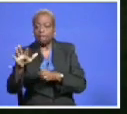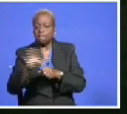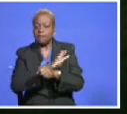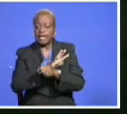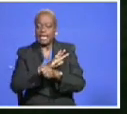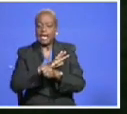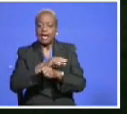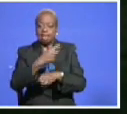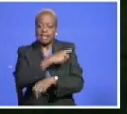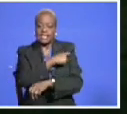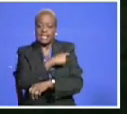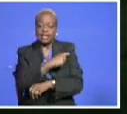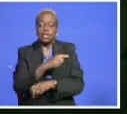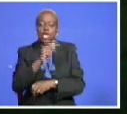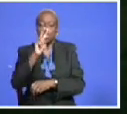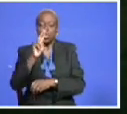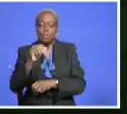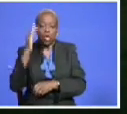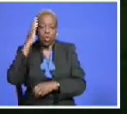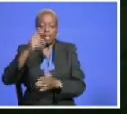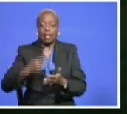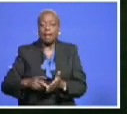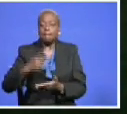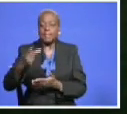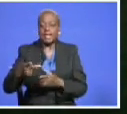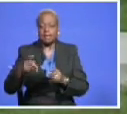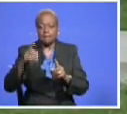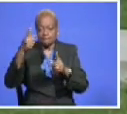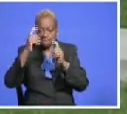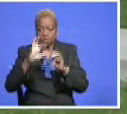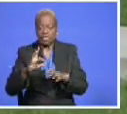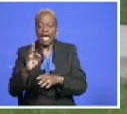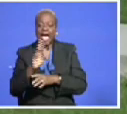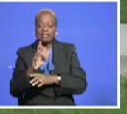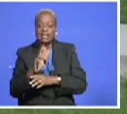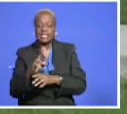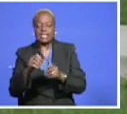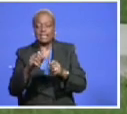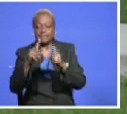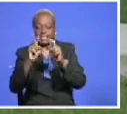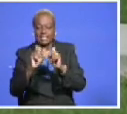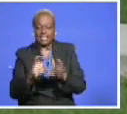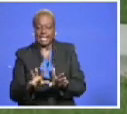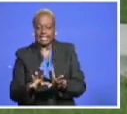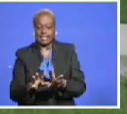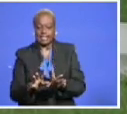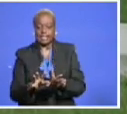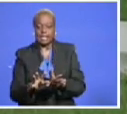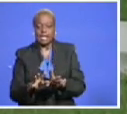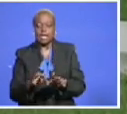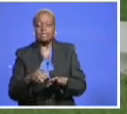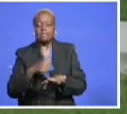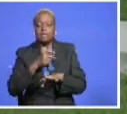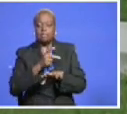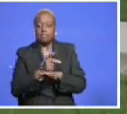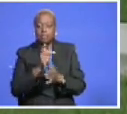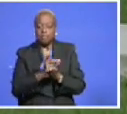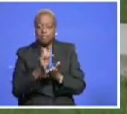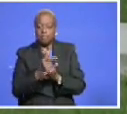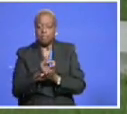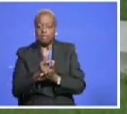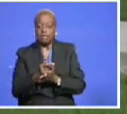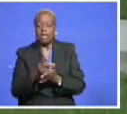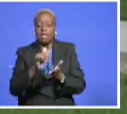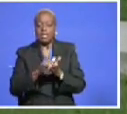UB will pay for their rapid antigen test until further notice, provided that proof of affiliation with UB